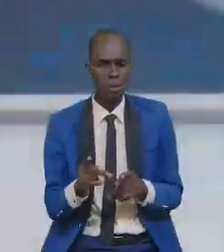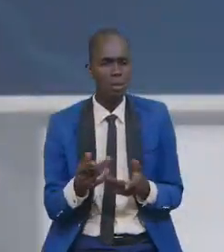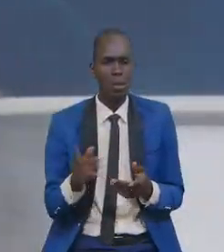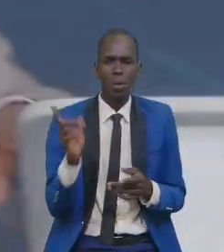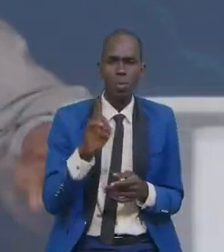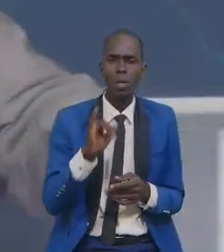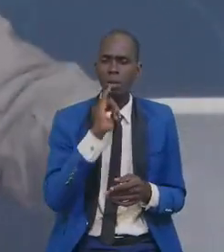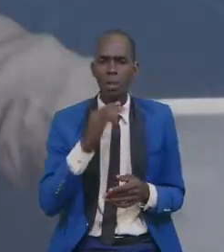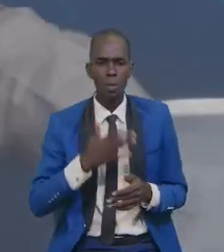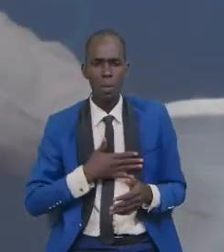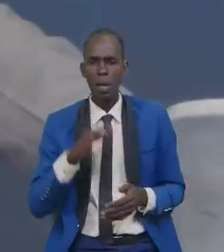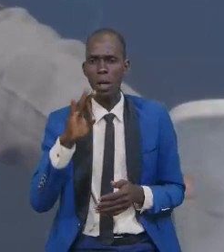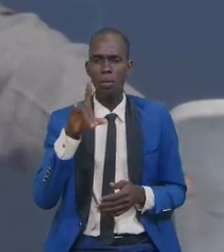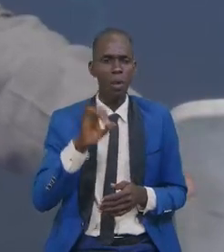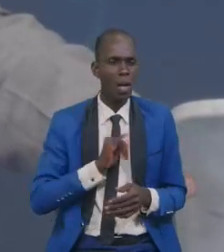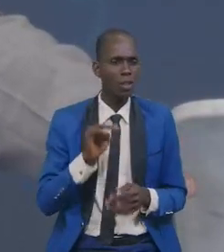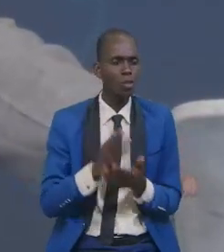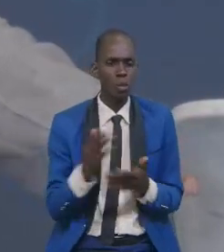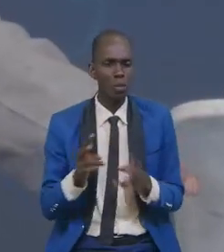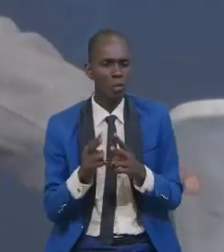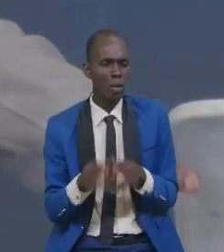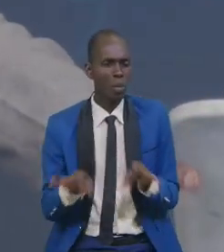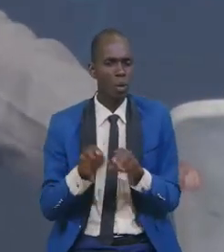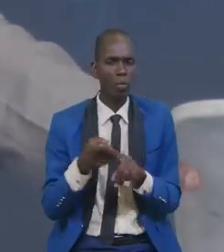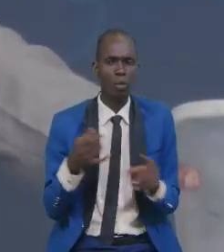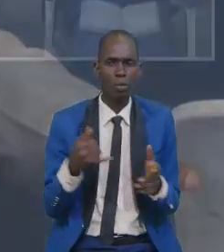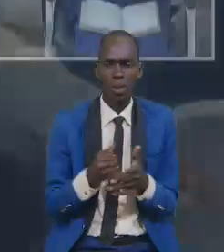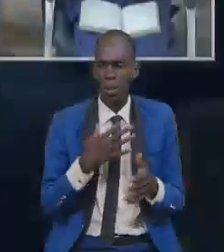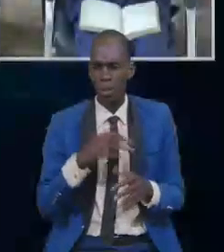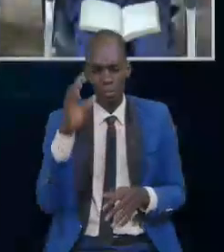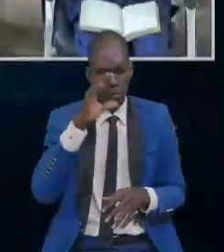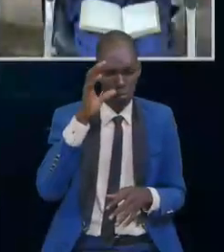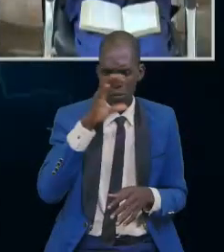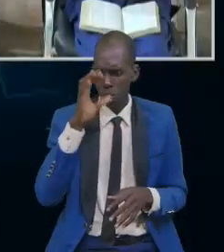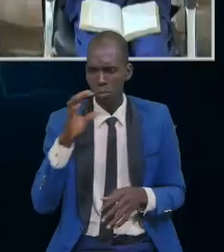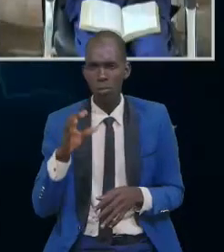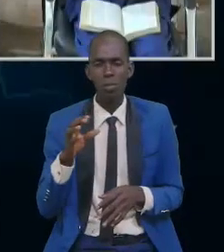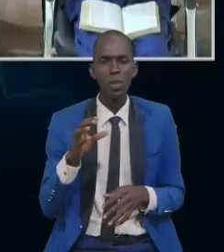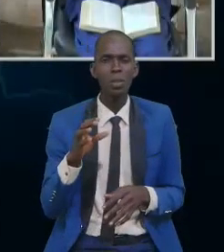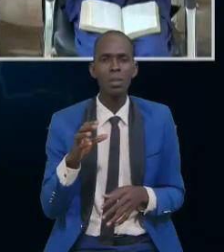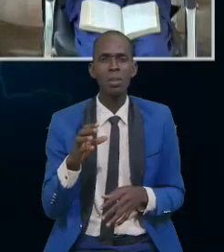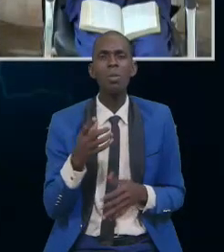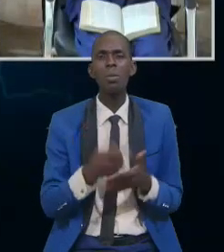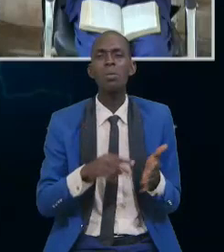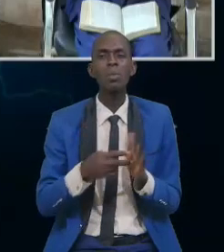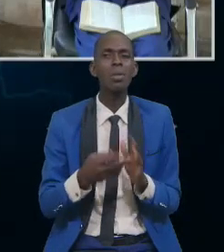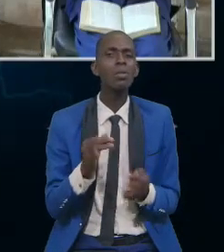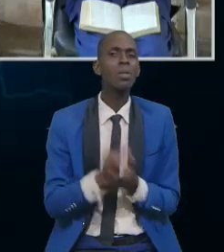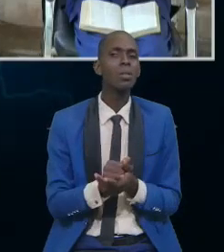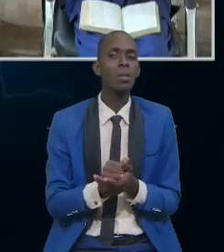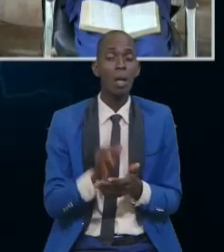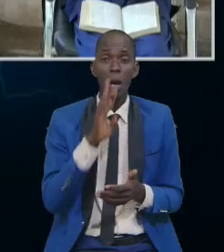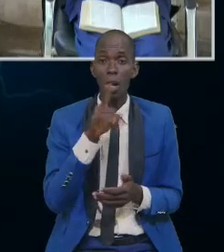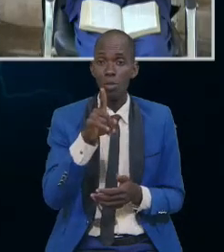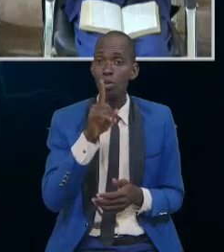need this something urgently, and you are ransacking here and there. What's the meaning of that? Are you looking for